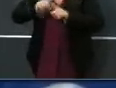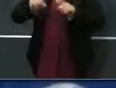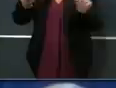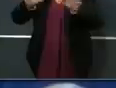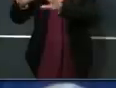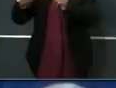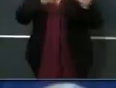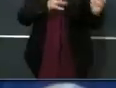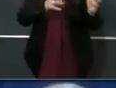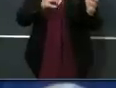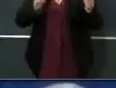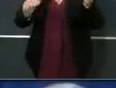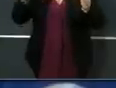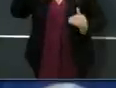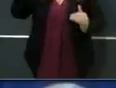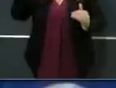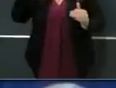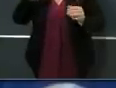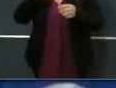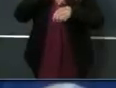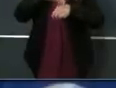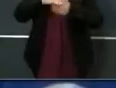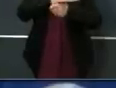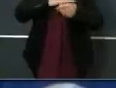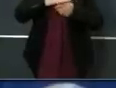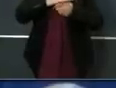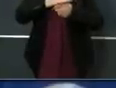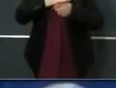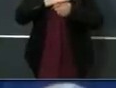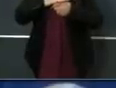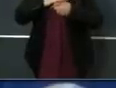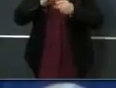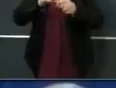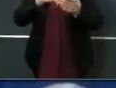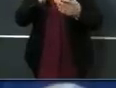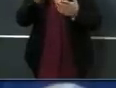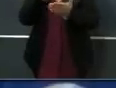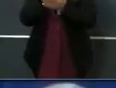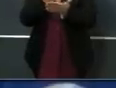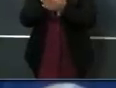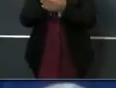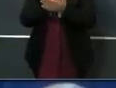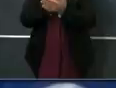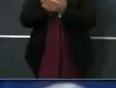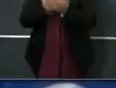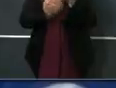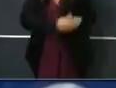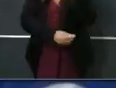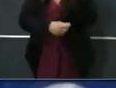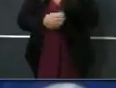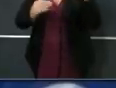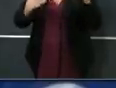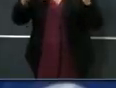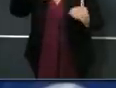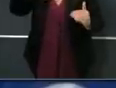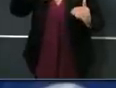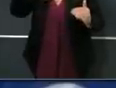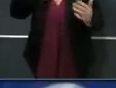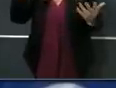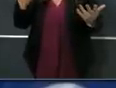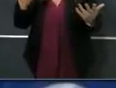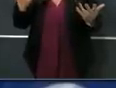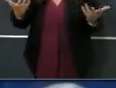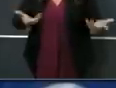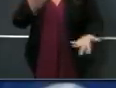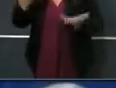but there are also geographic disparities that must be addressed as it relates to the needs of rural communities and as it relates